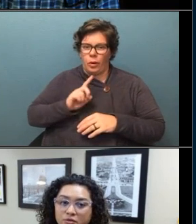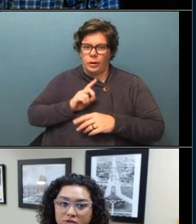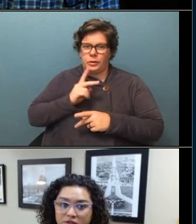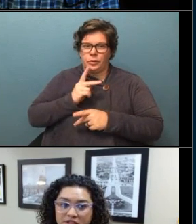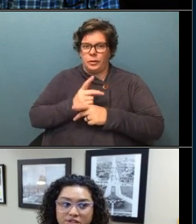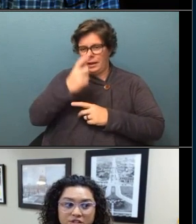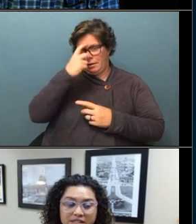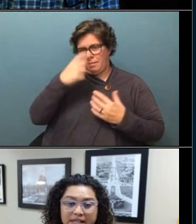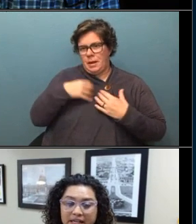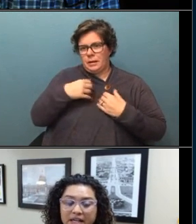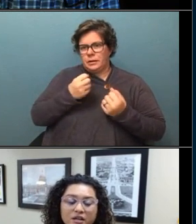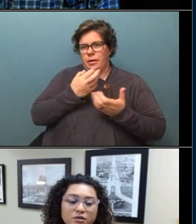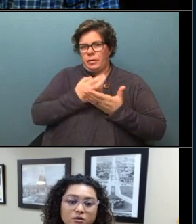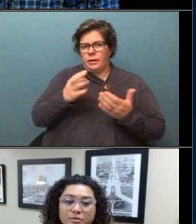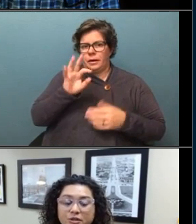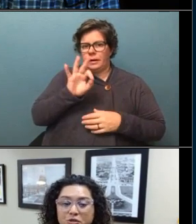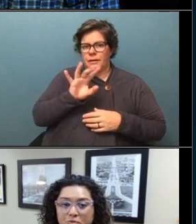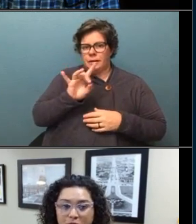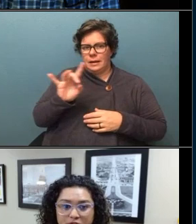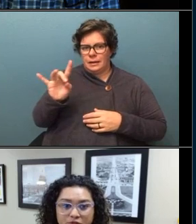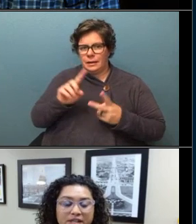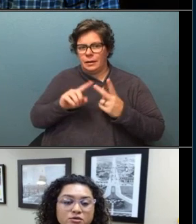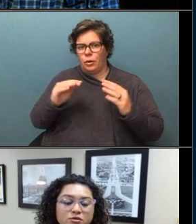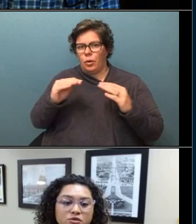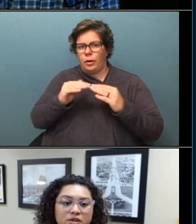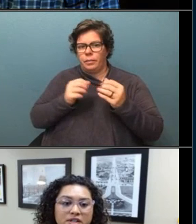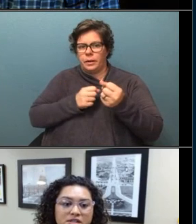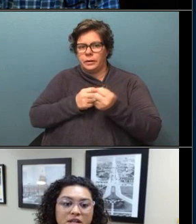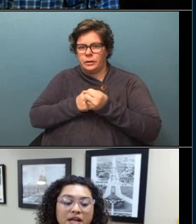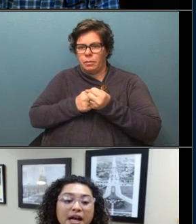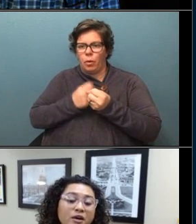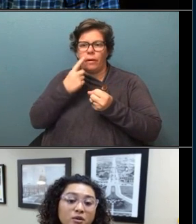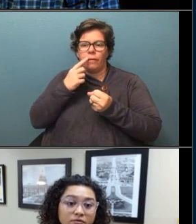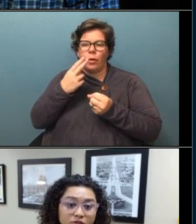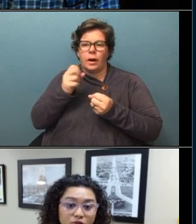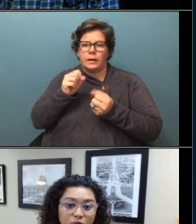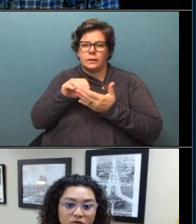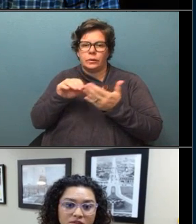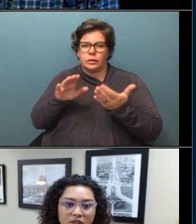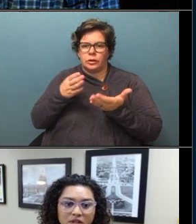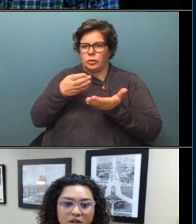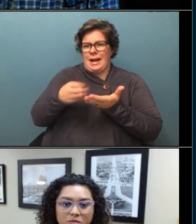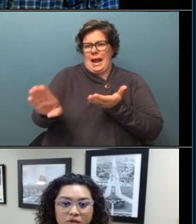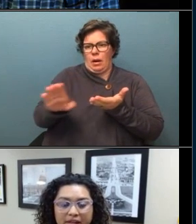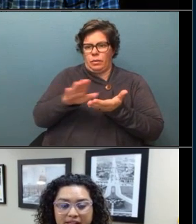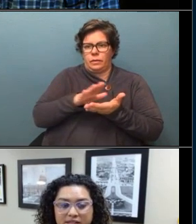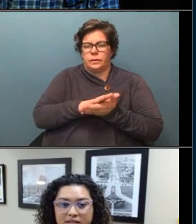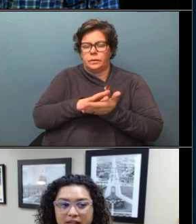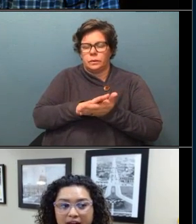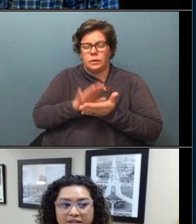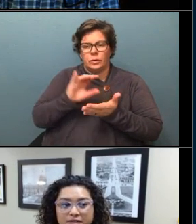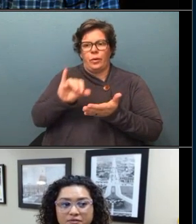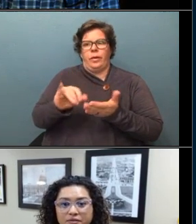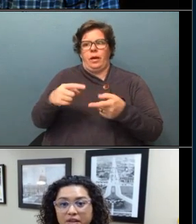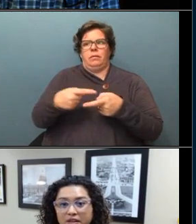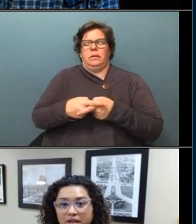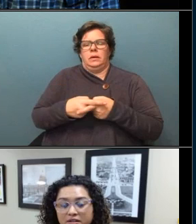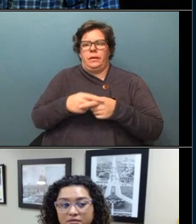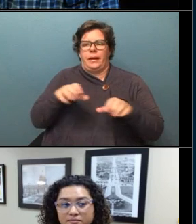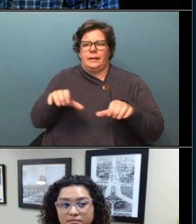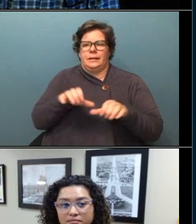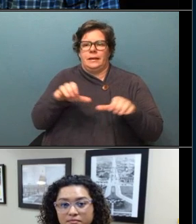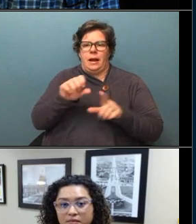mental health resources such as 988 or peer supports for high school students out of the schools. So that is an active